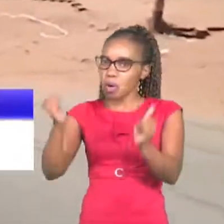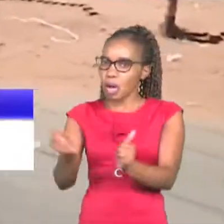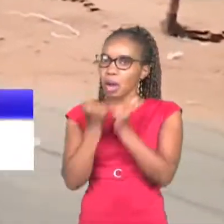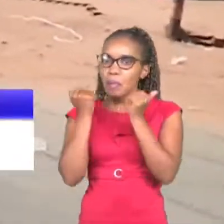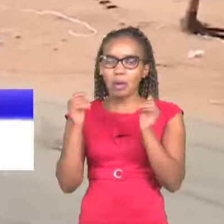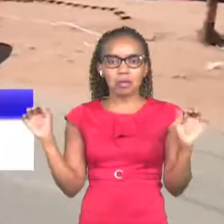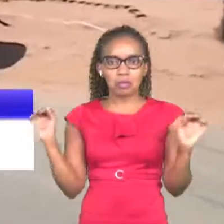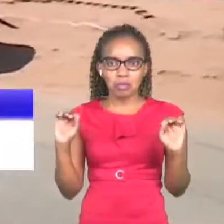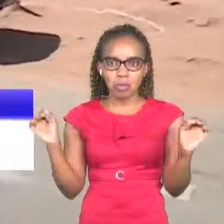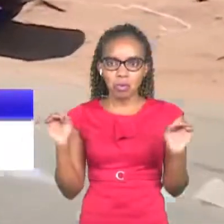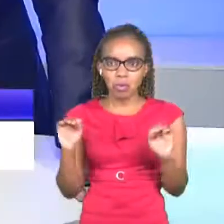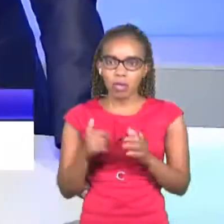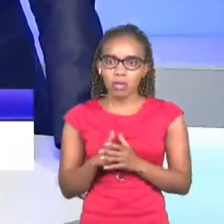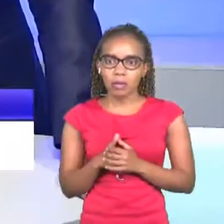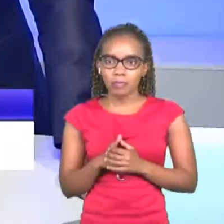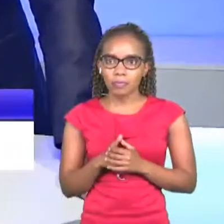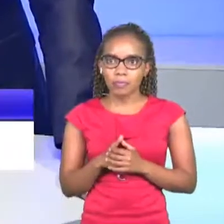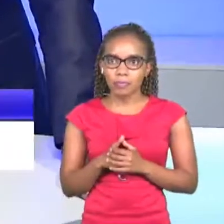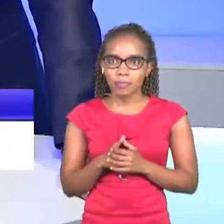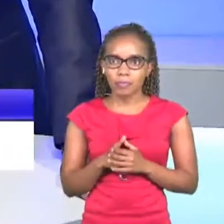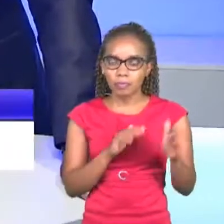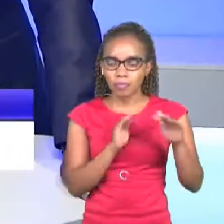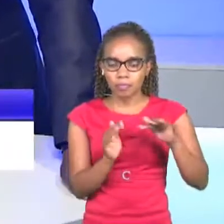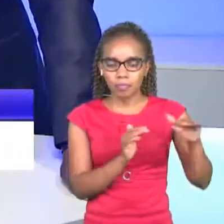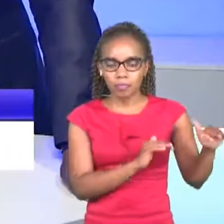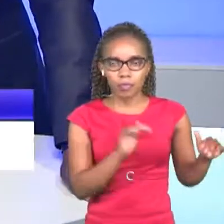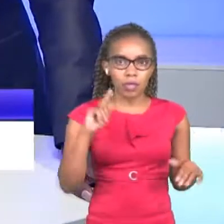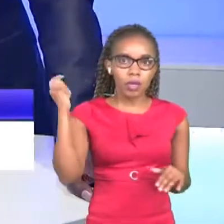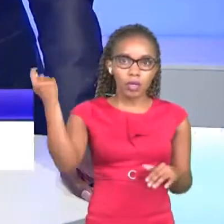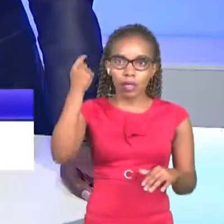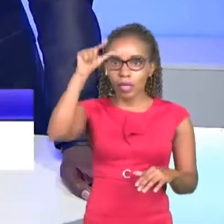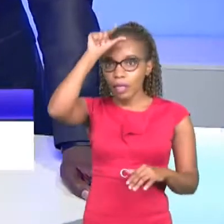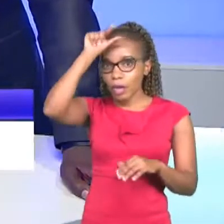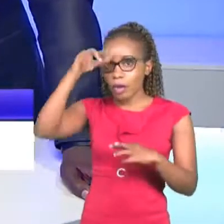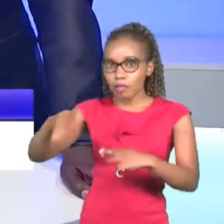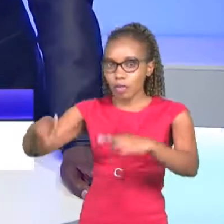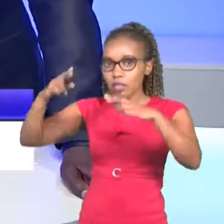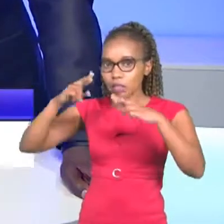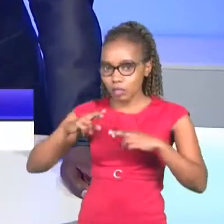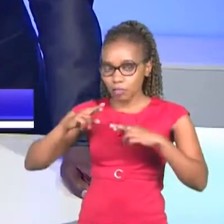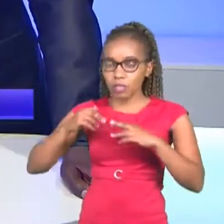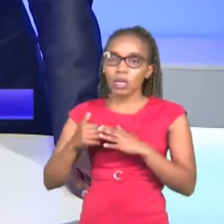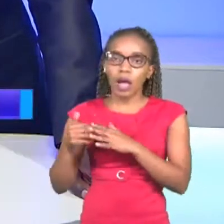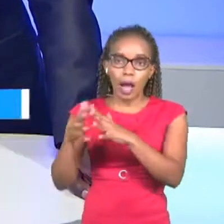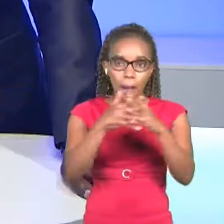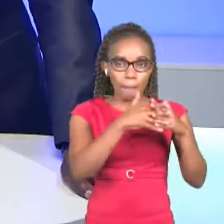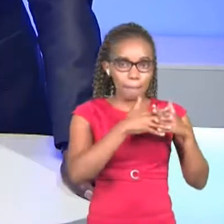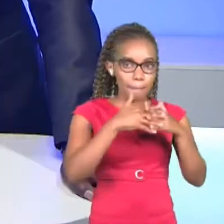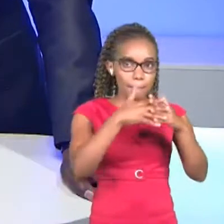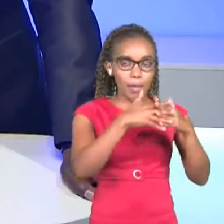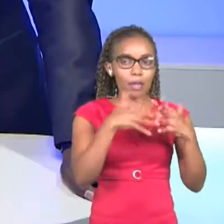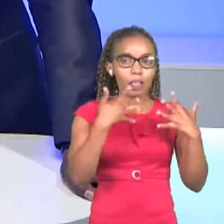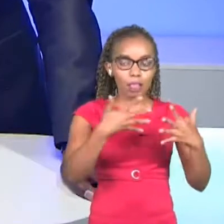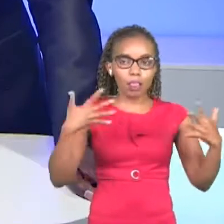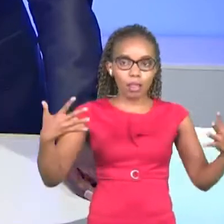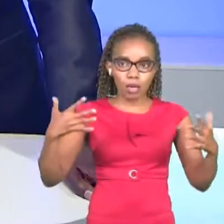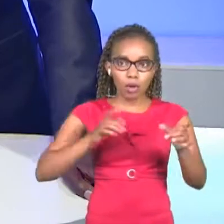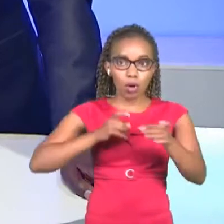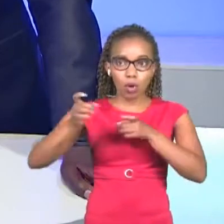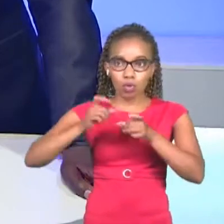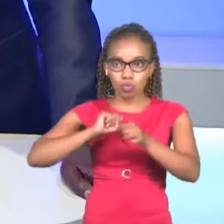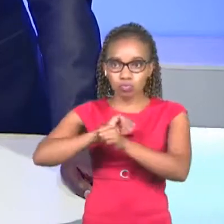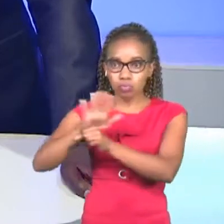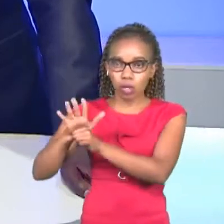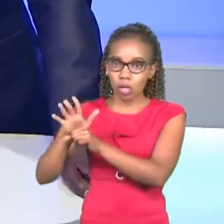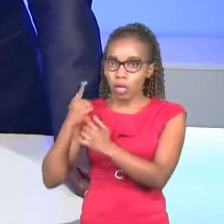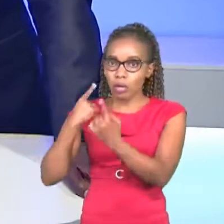Switch TV. The Kenyan government has received a donation from the US government to curb the COVID-19 pandemic in the country.